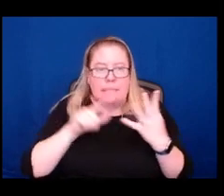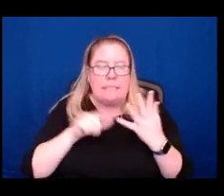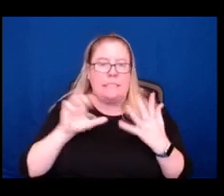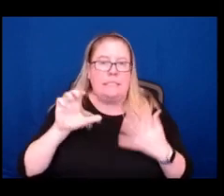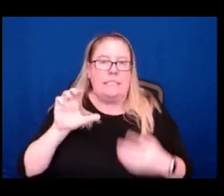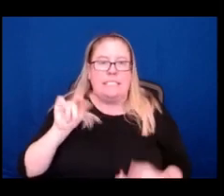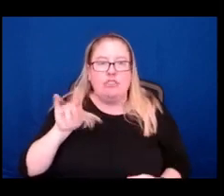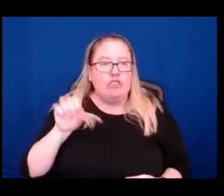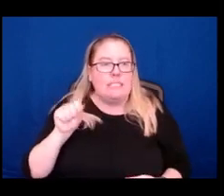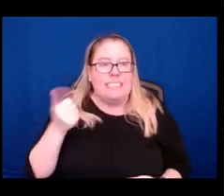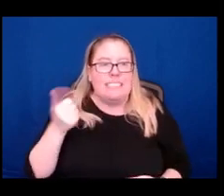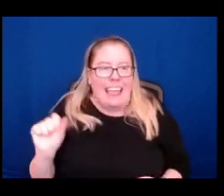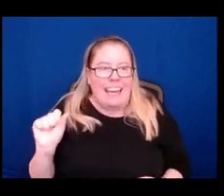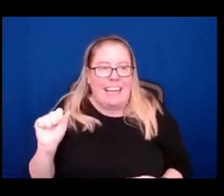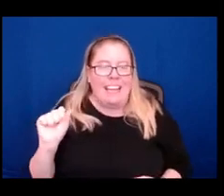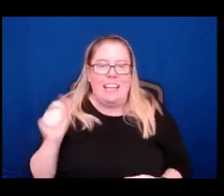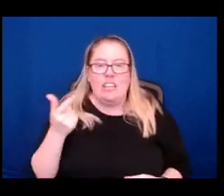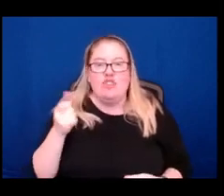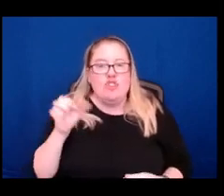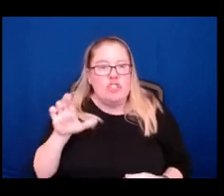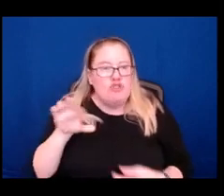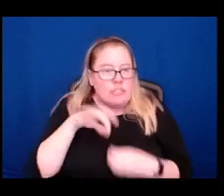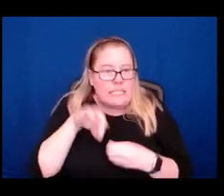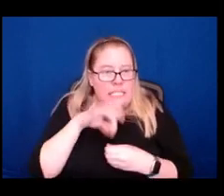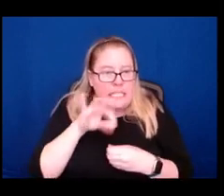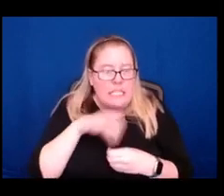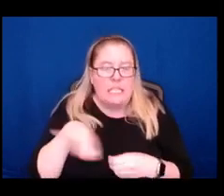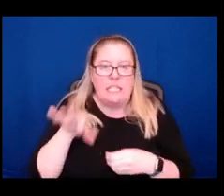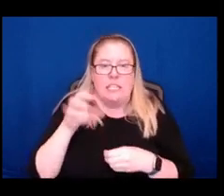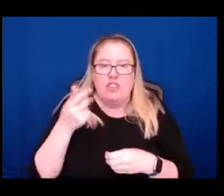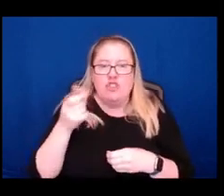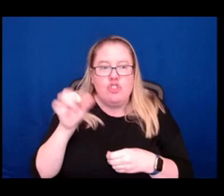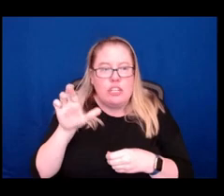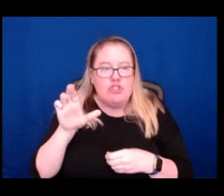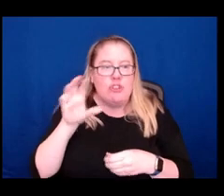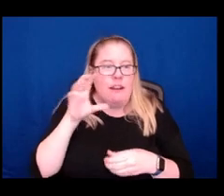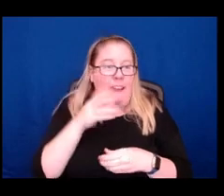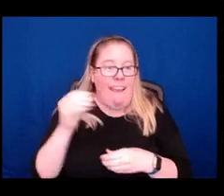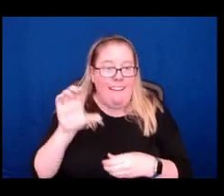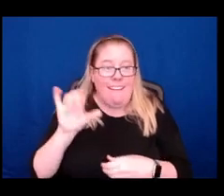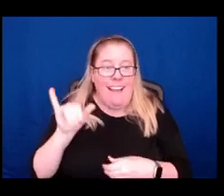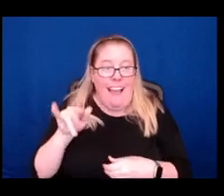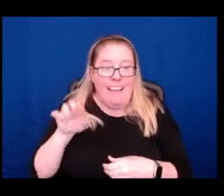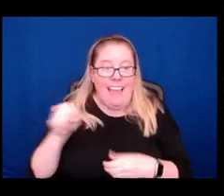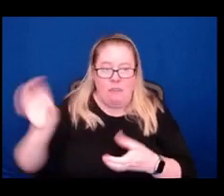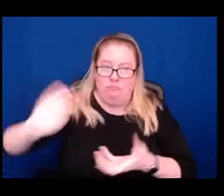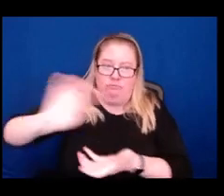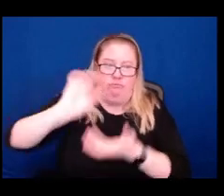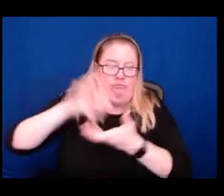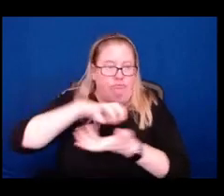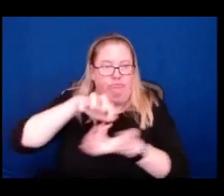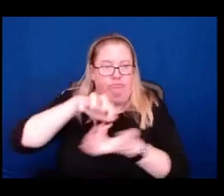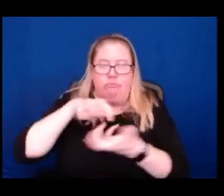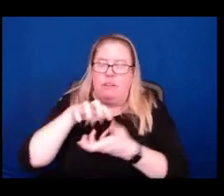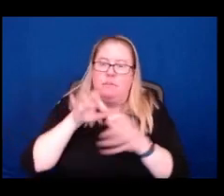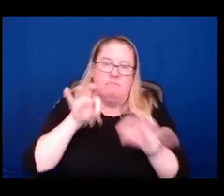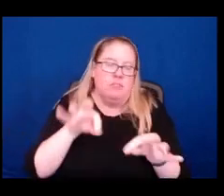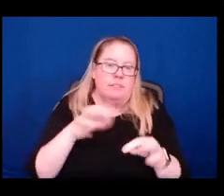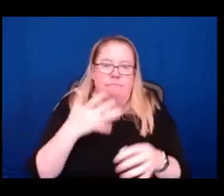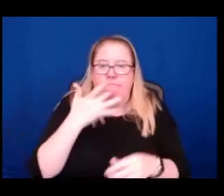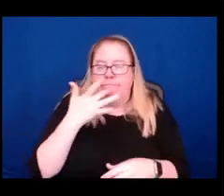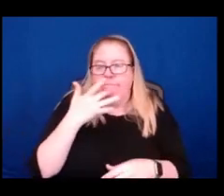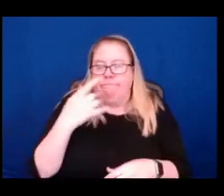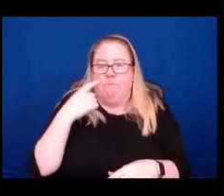ginger tea, putting ginger and cayenne into just about everything. So this is a perfect recipe for fighting